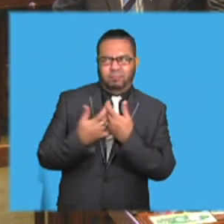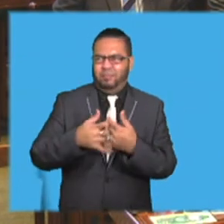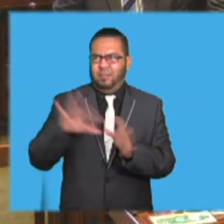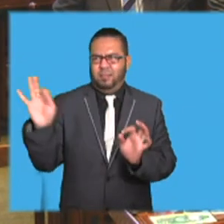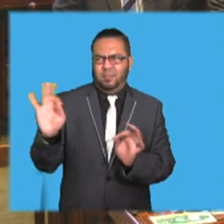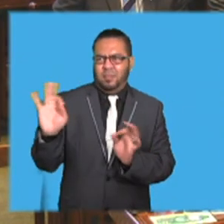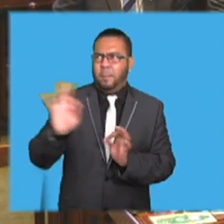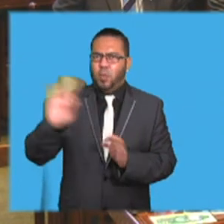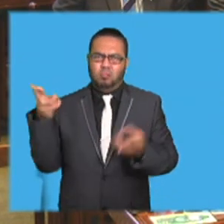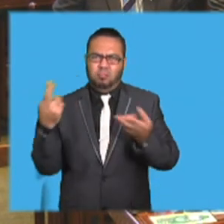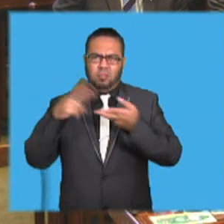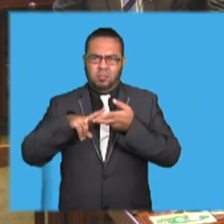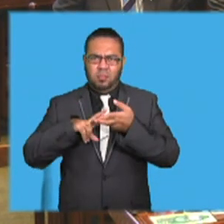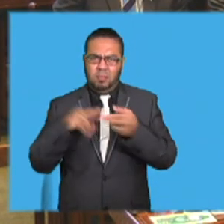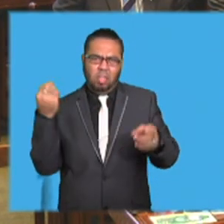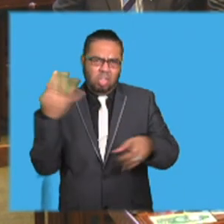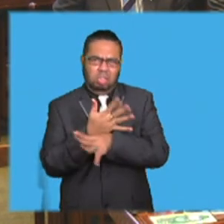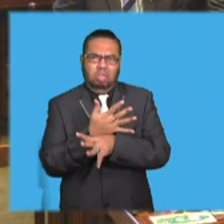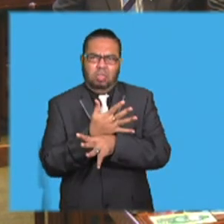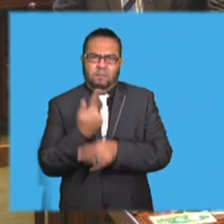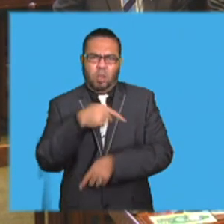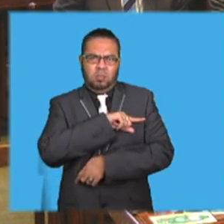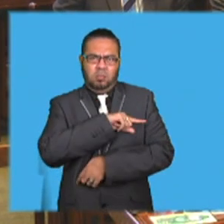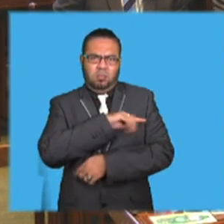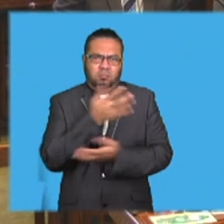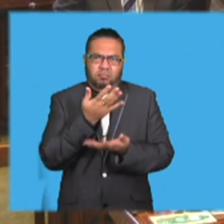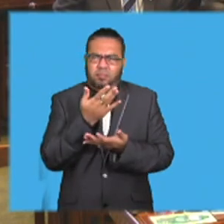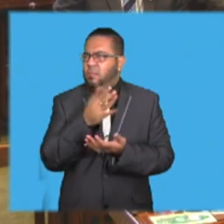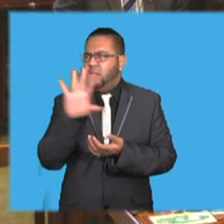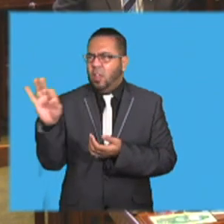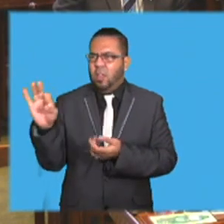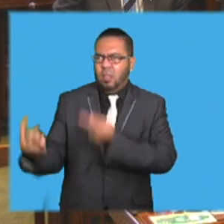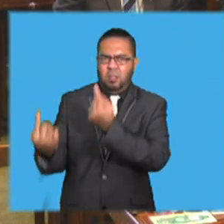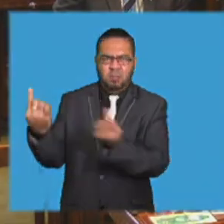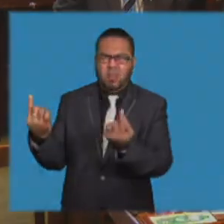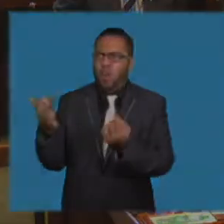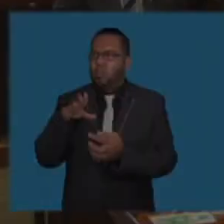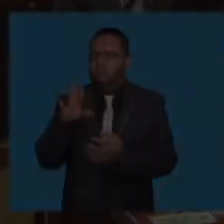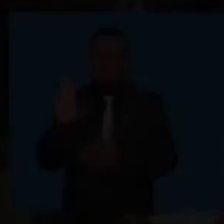completely unrelated to whether a person ethnically, which particular category they are in, Madam Speaker.